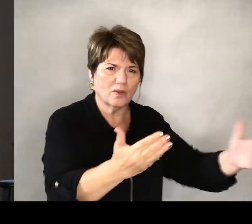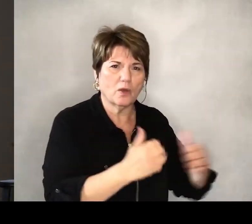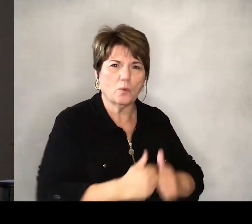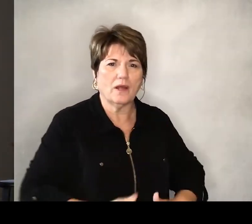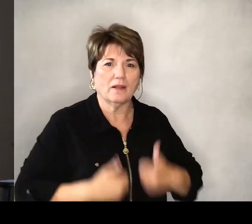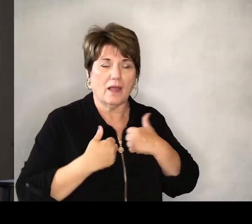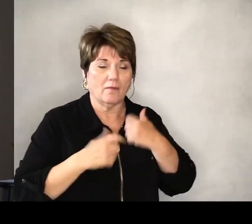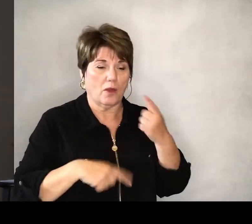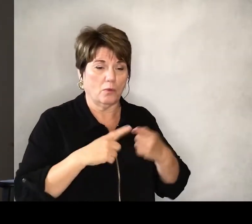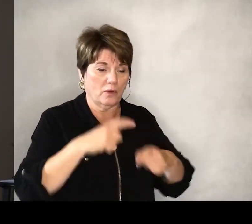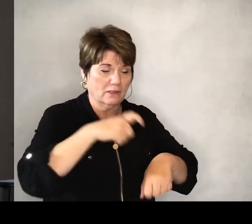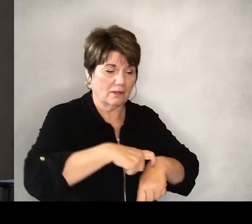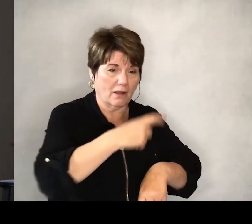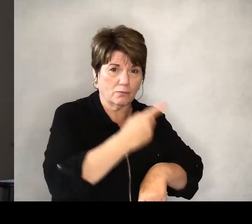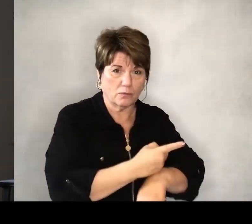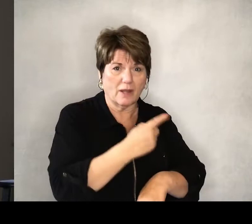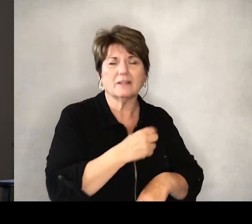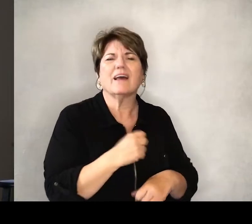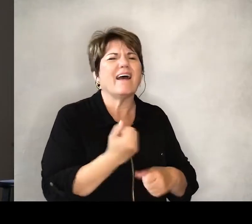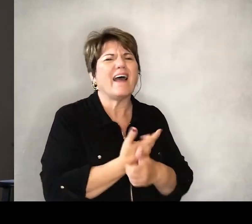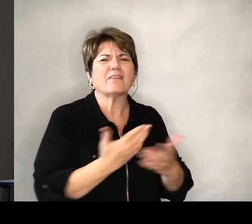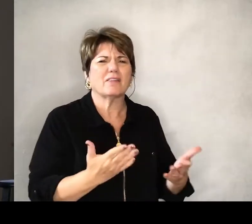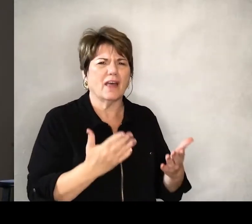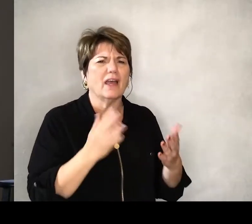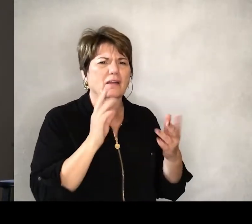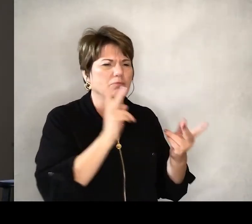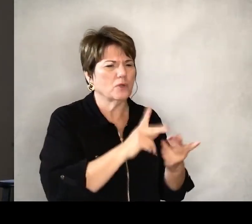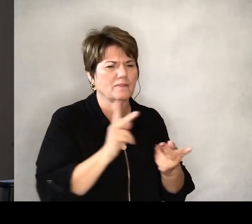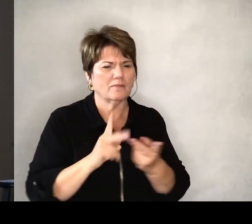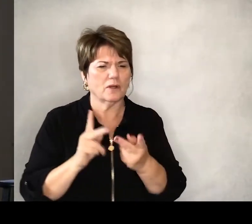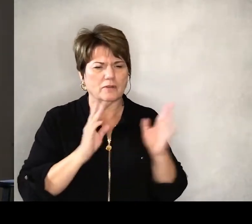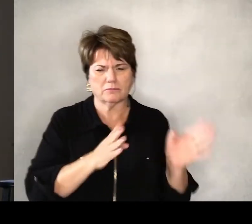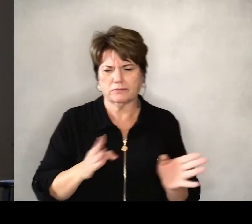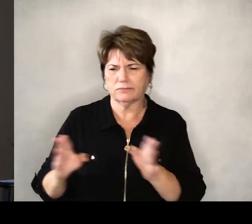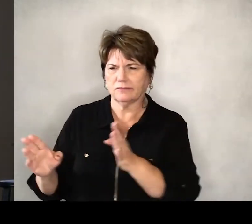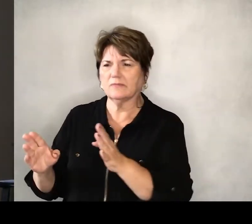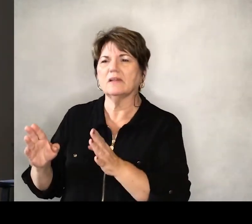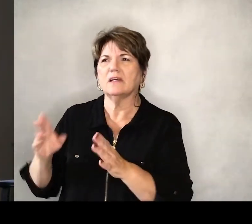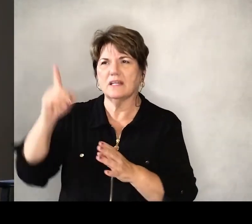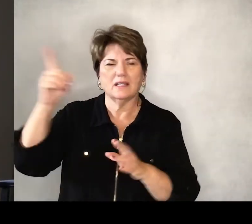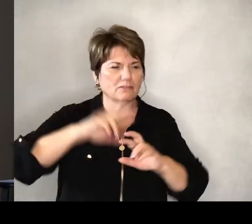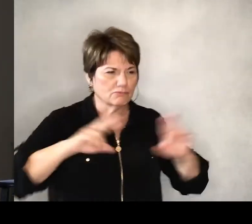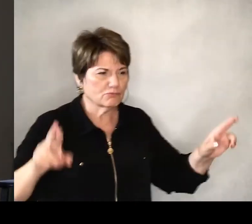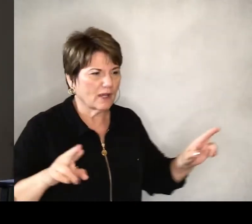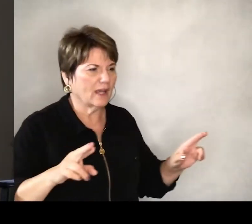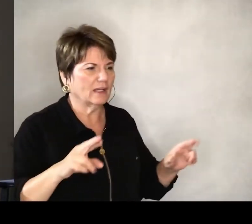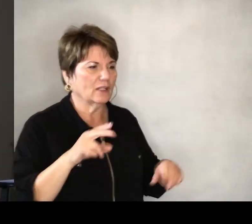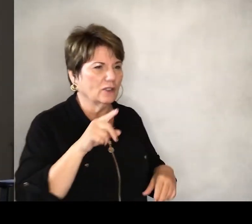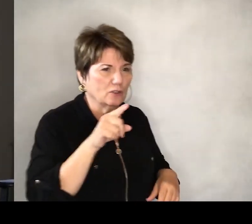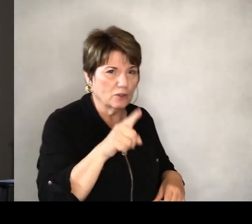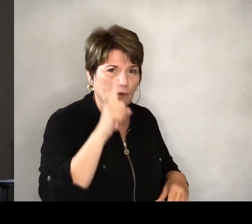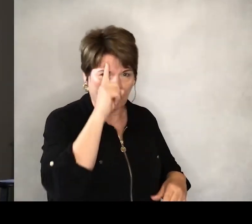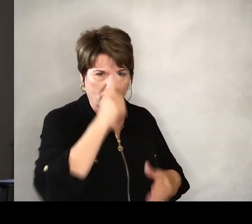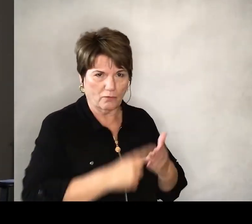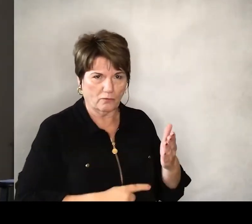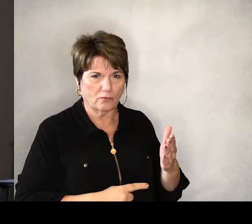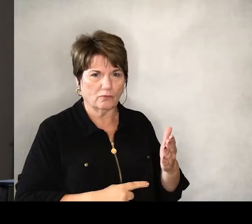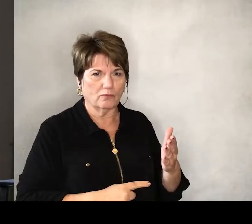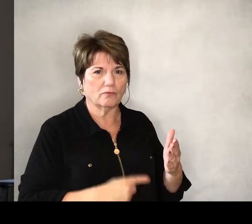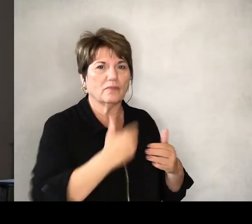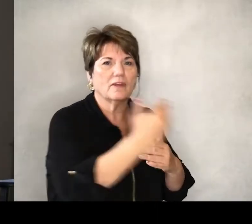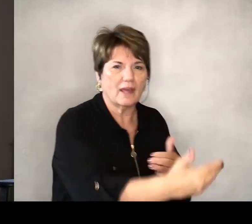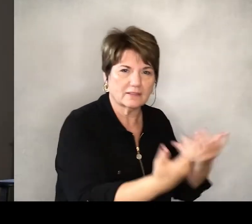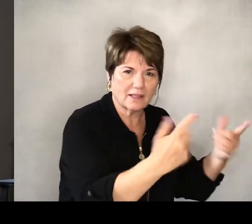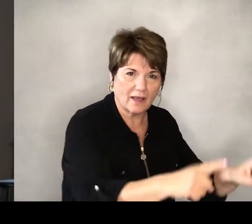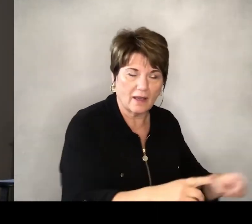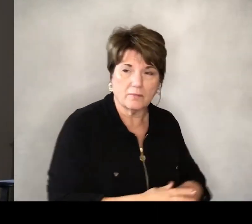And when that time is right, when God has everything in the right place at the right time, he'll prepare you for what is next. Just as the